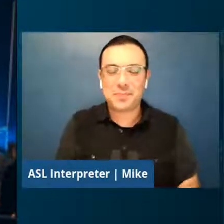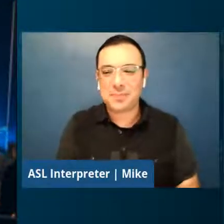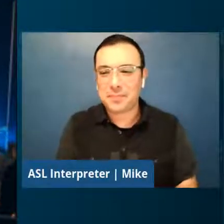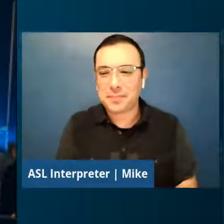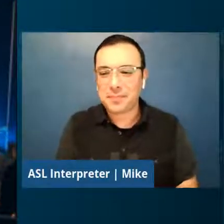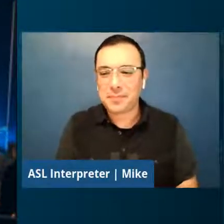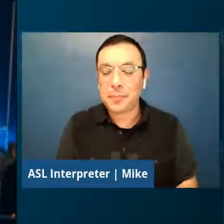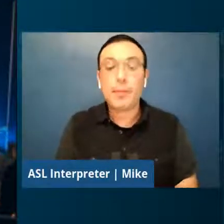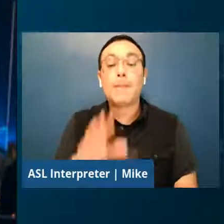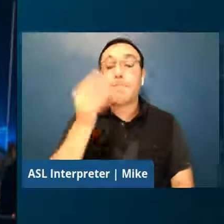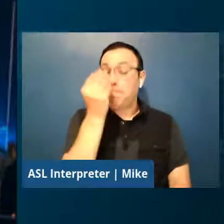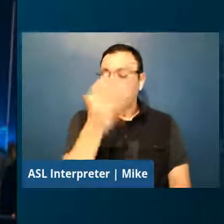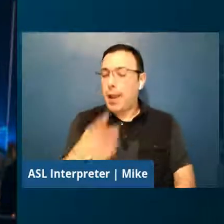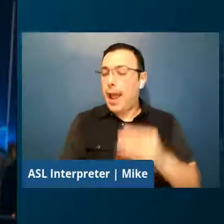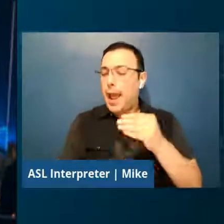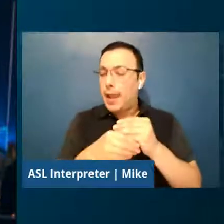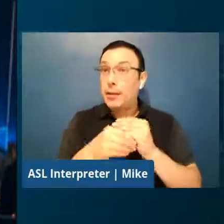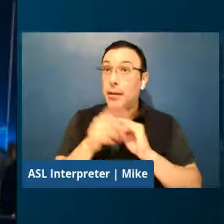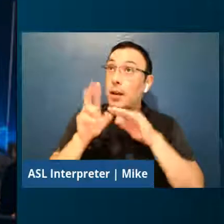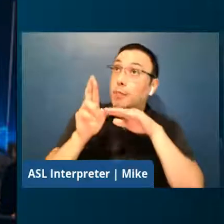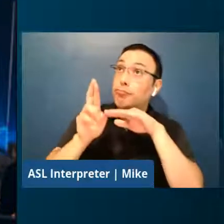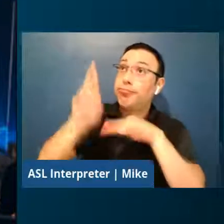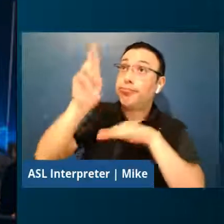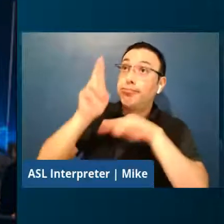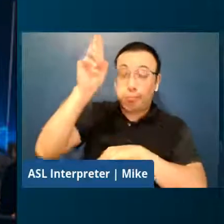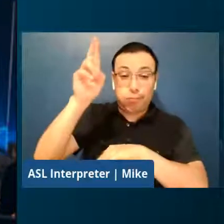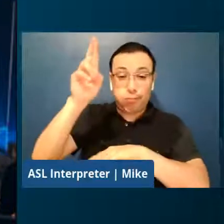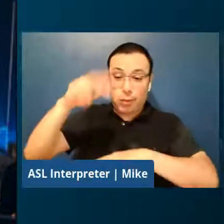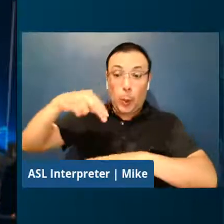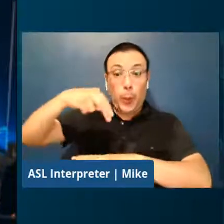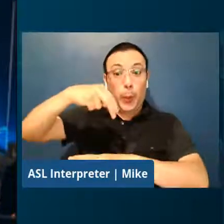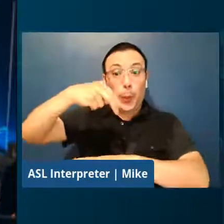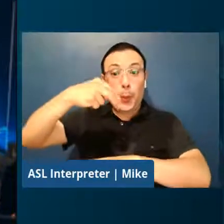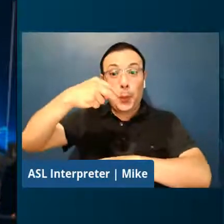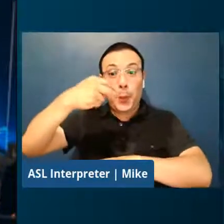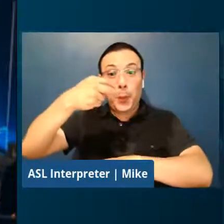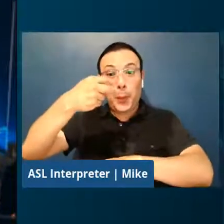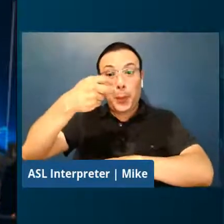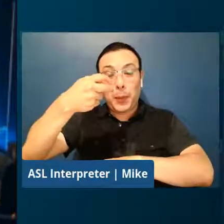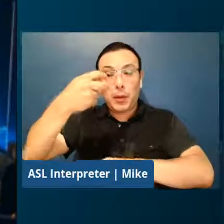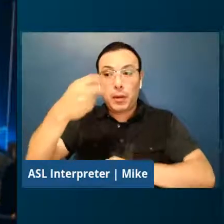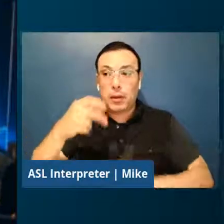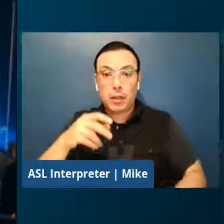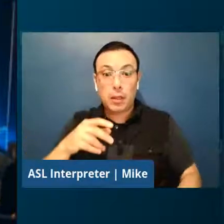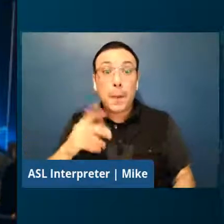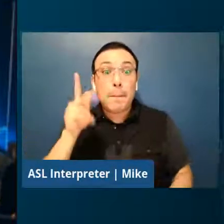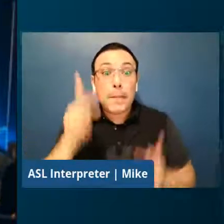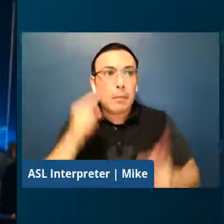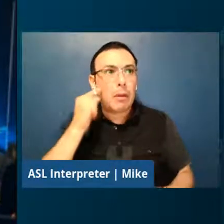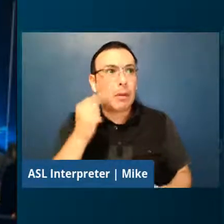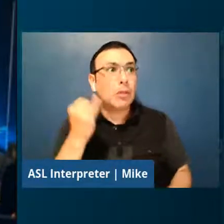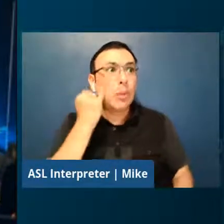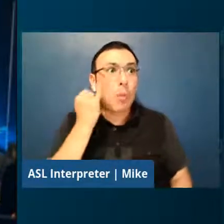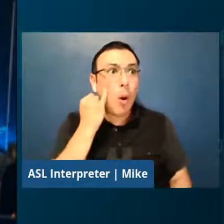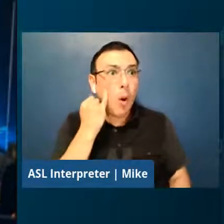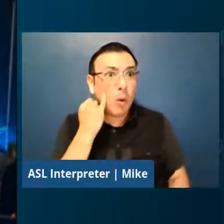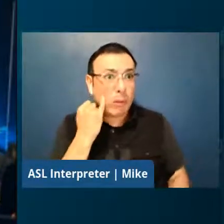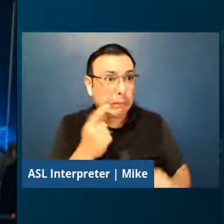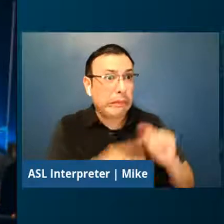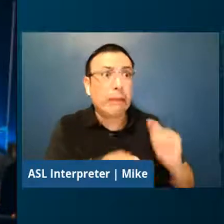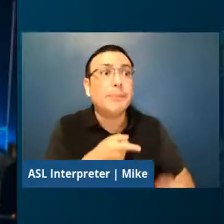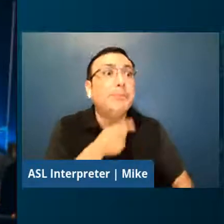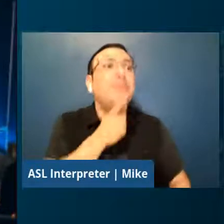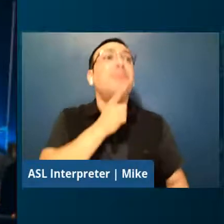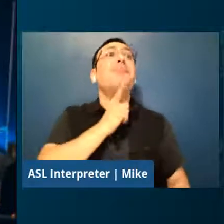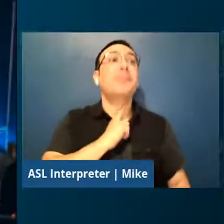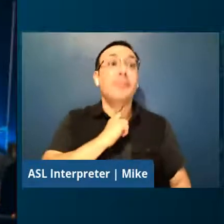in microgravity and even being able to digest and absorb the food once you've actually eaten it. They didn't know what would happen to it